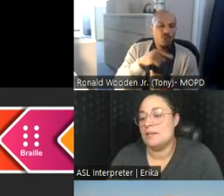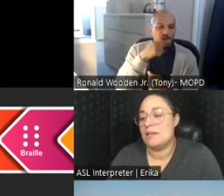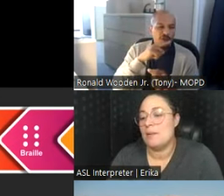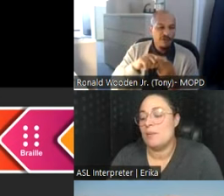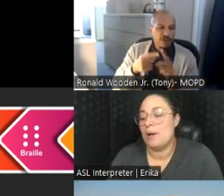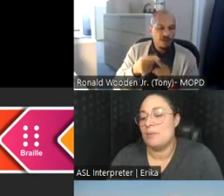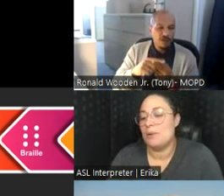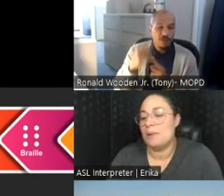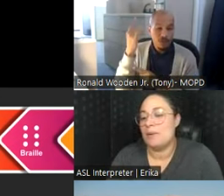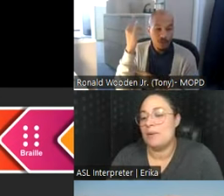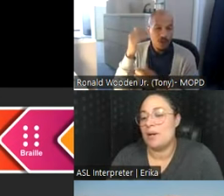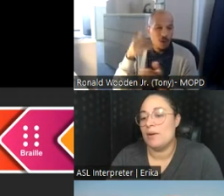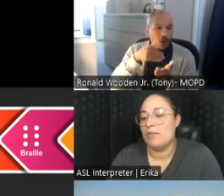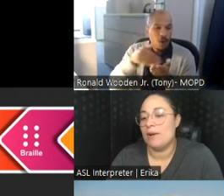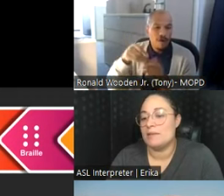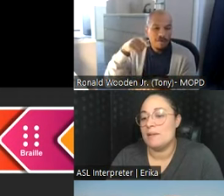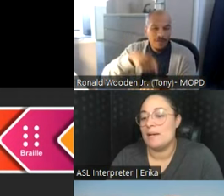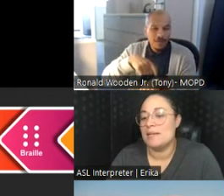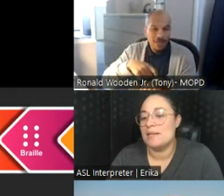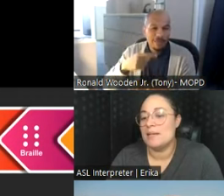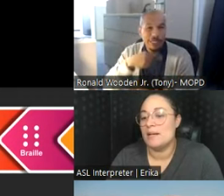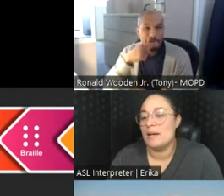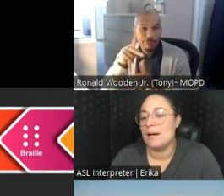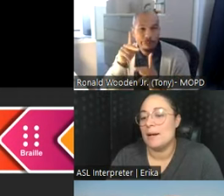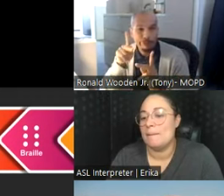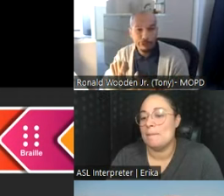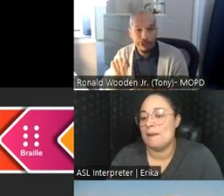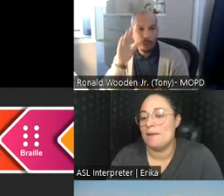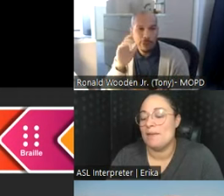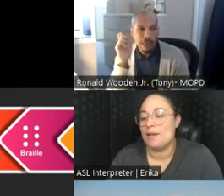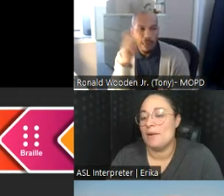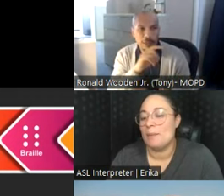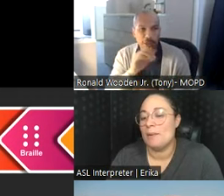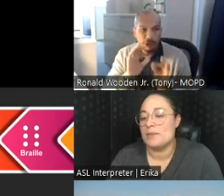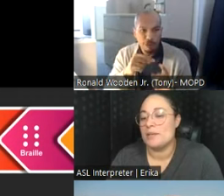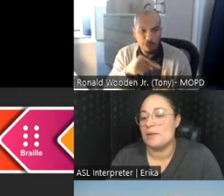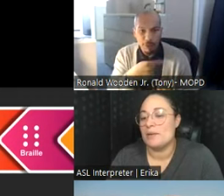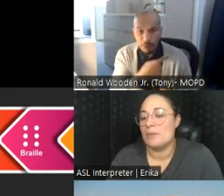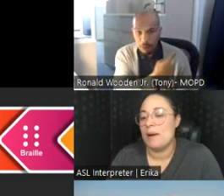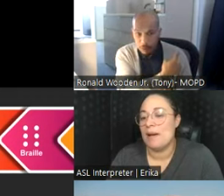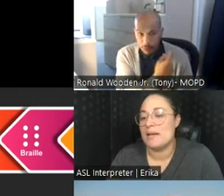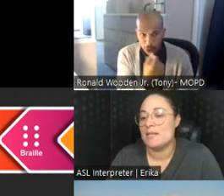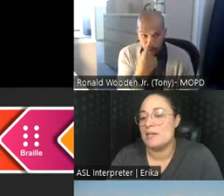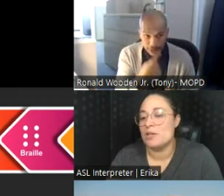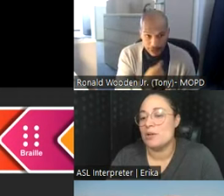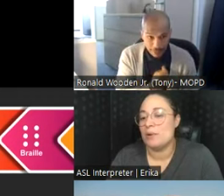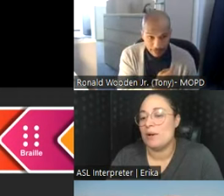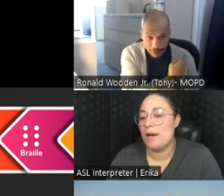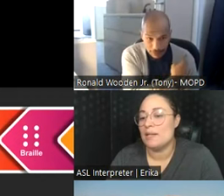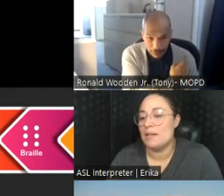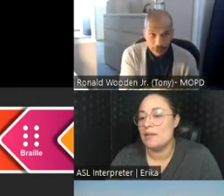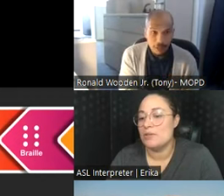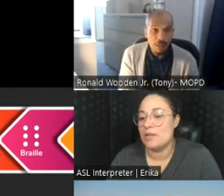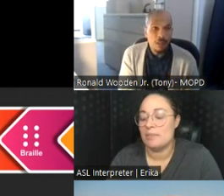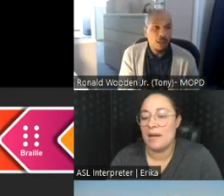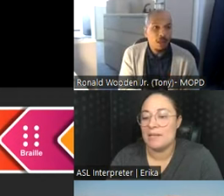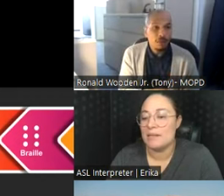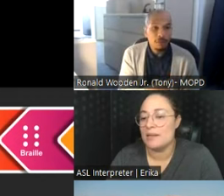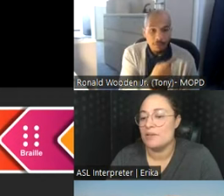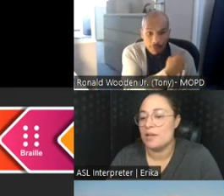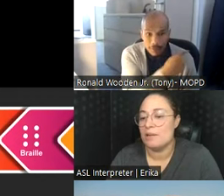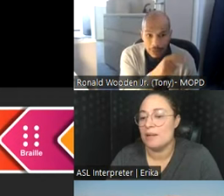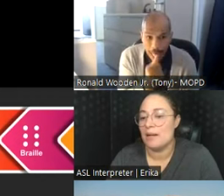It's the same way you would be with your hearing friends, because the hearing person might say to the interpreter, "Hey, did he understand me?